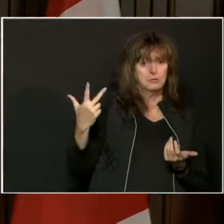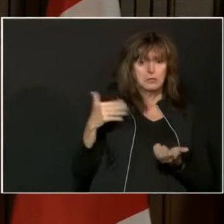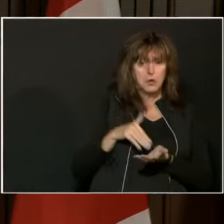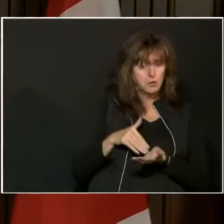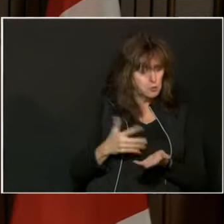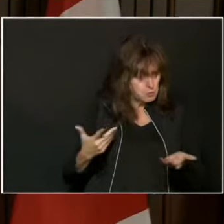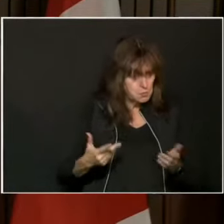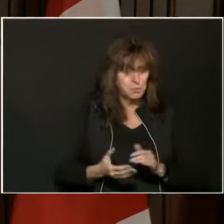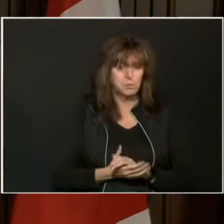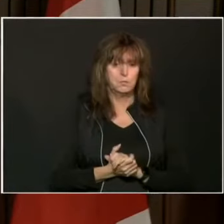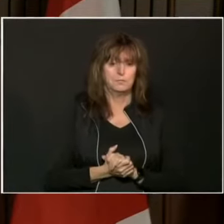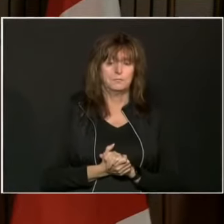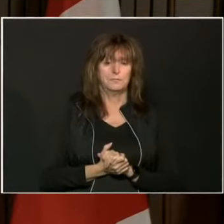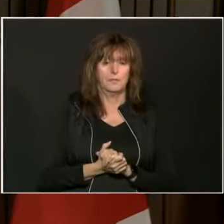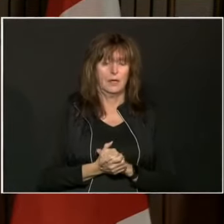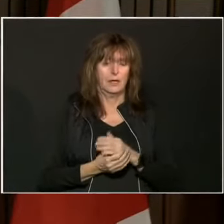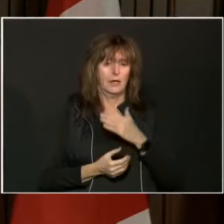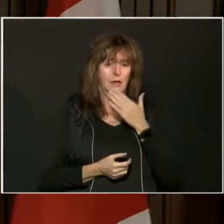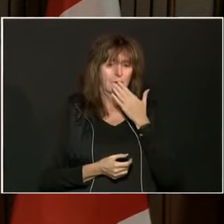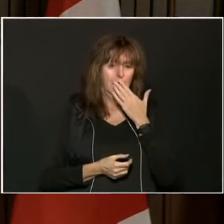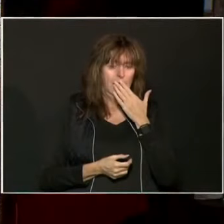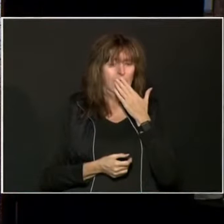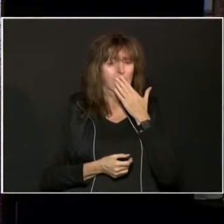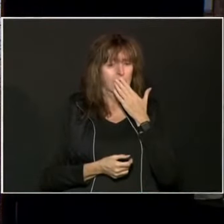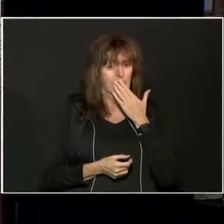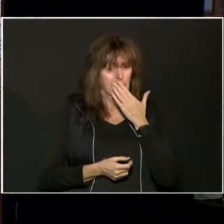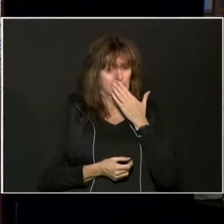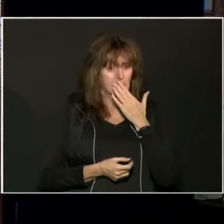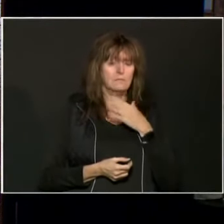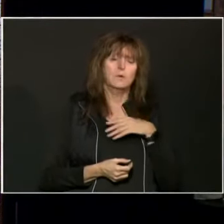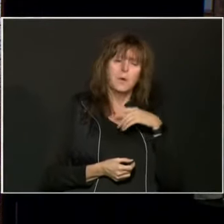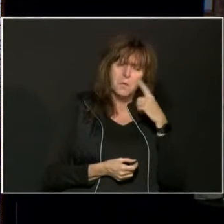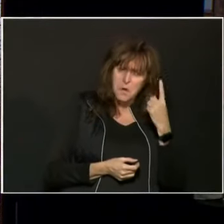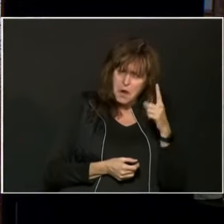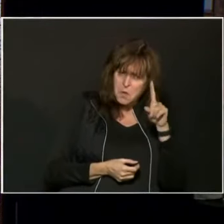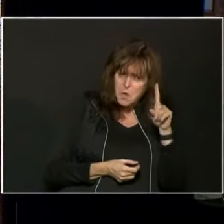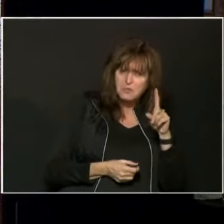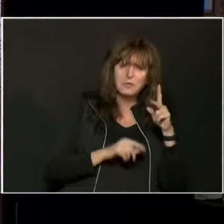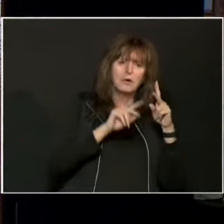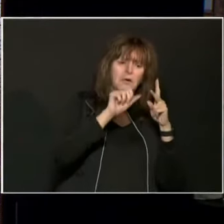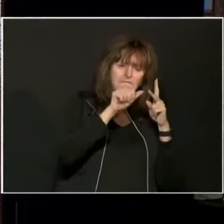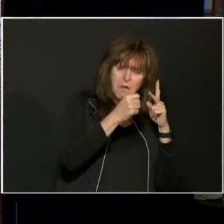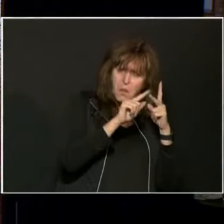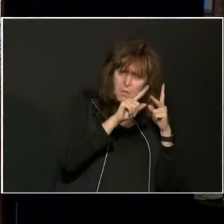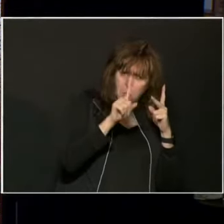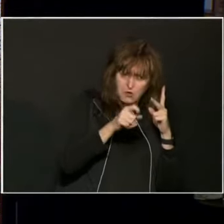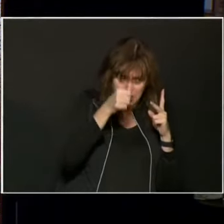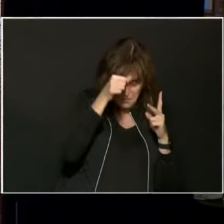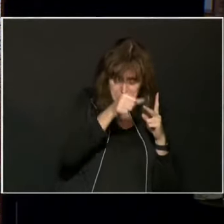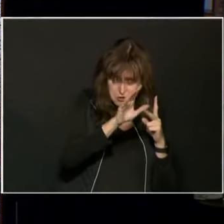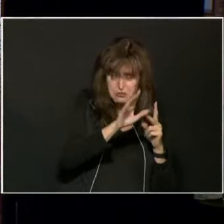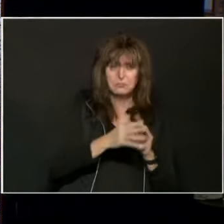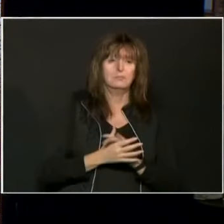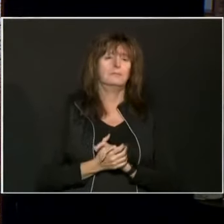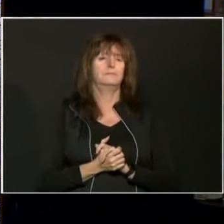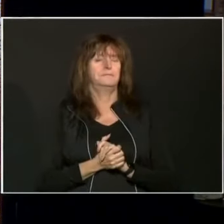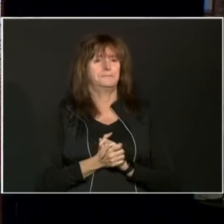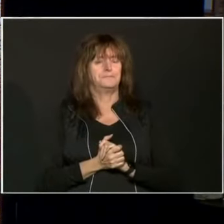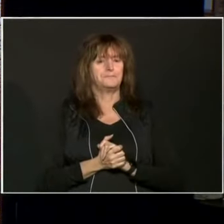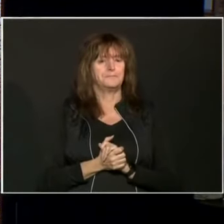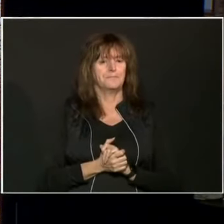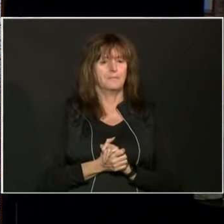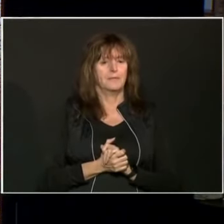Just a reminder, one question, one follow-up. Over to the first question, please. Your first question comes from Christina Tenalia